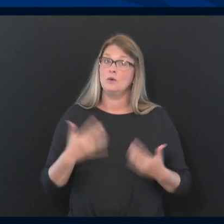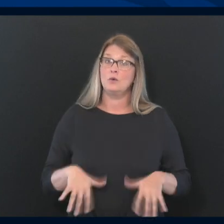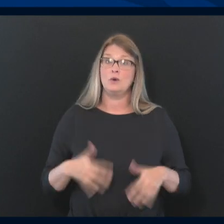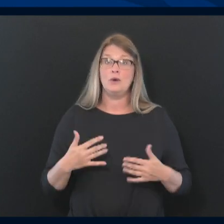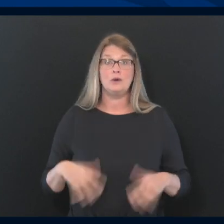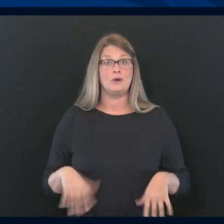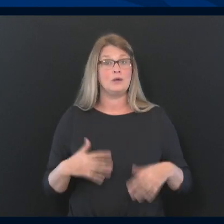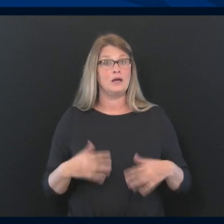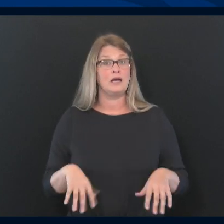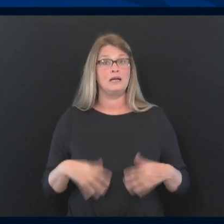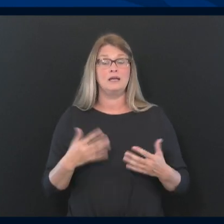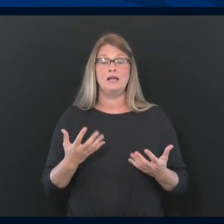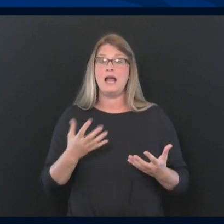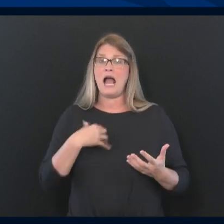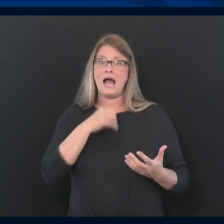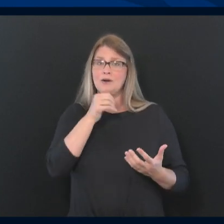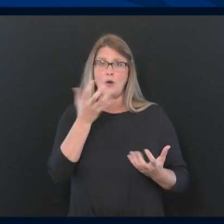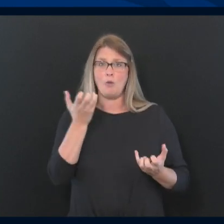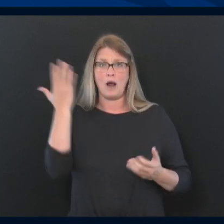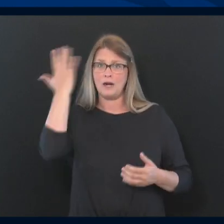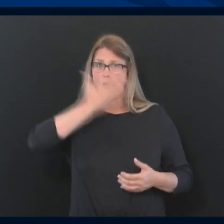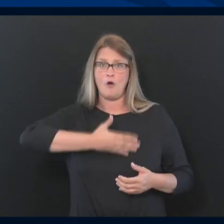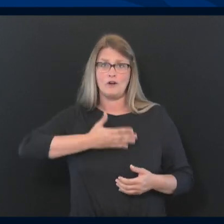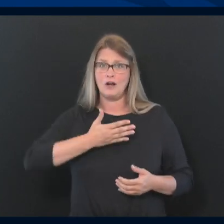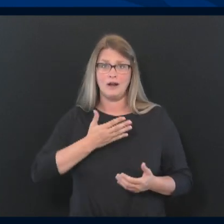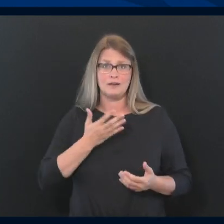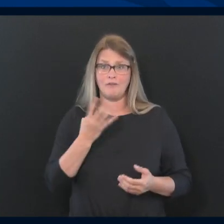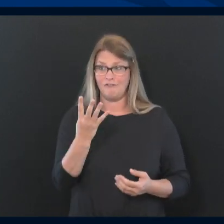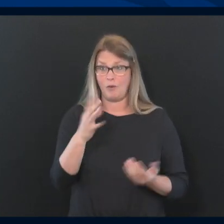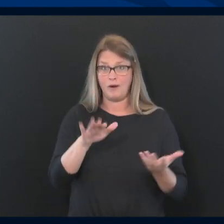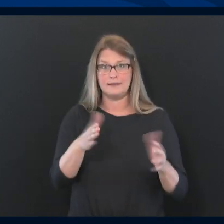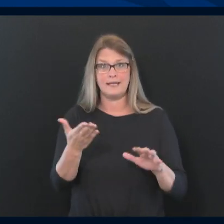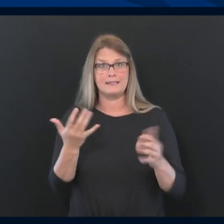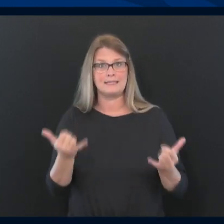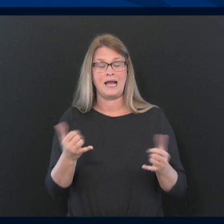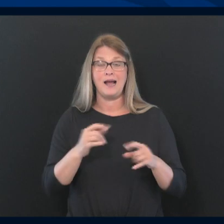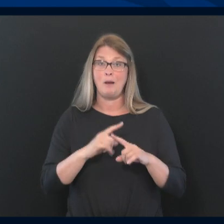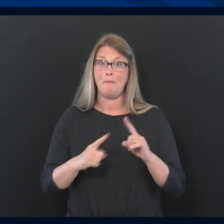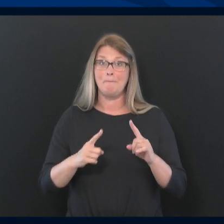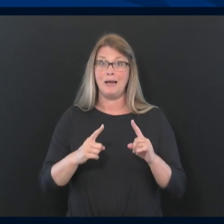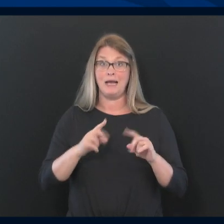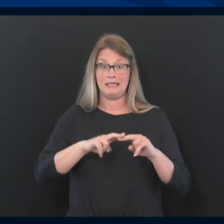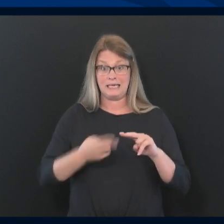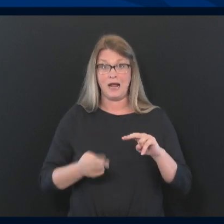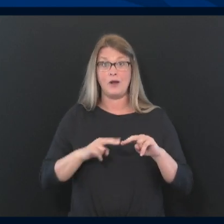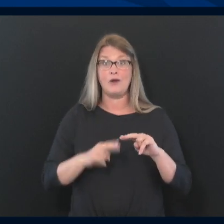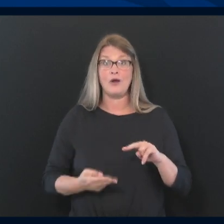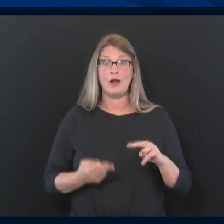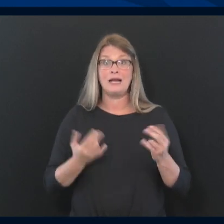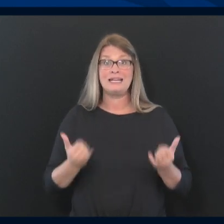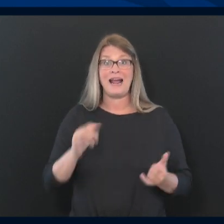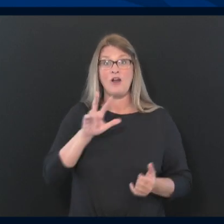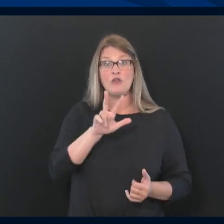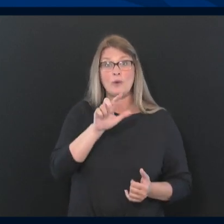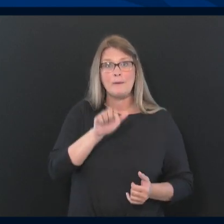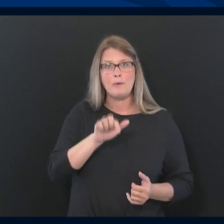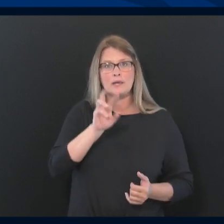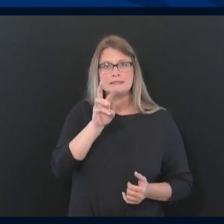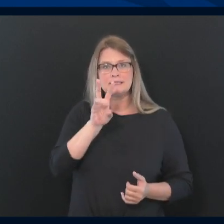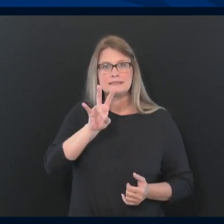to overlook that in any way. But we have dropped from 3.67